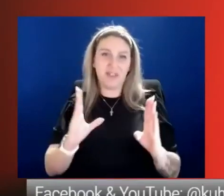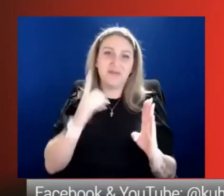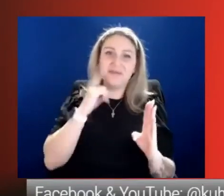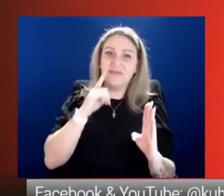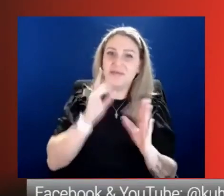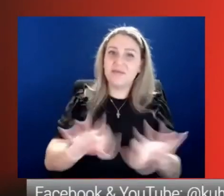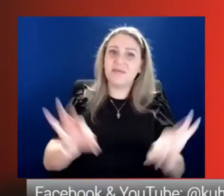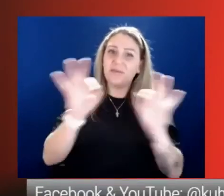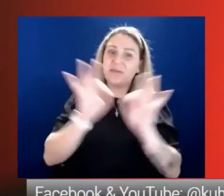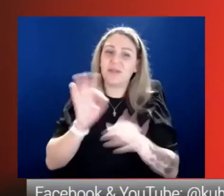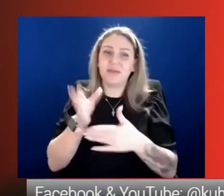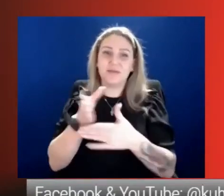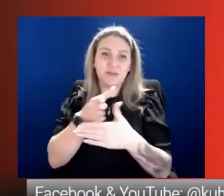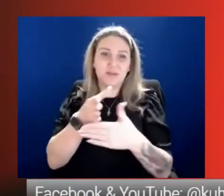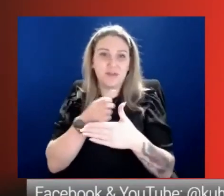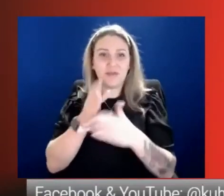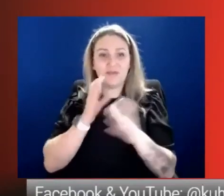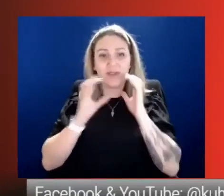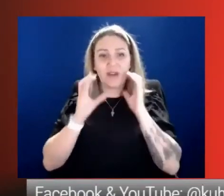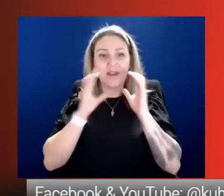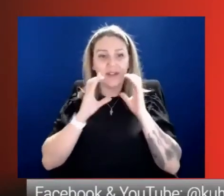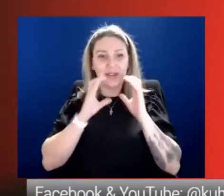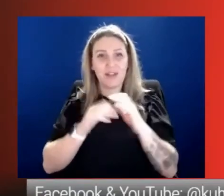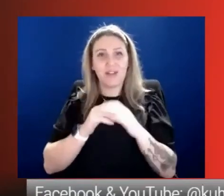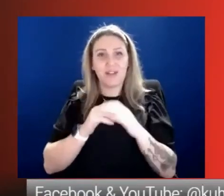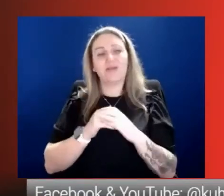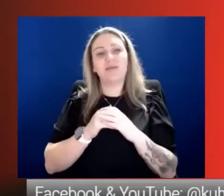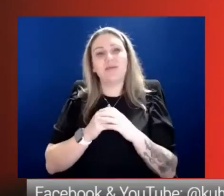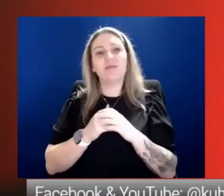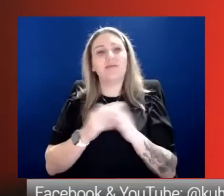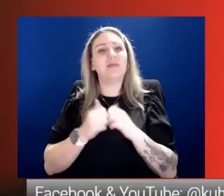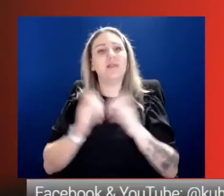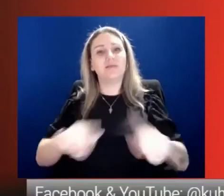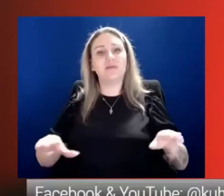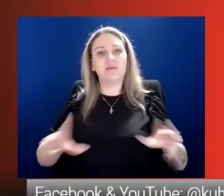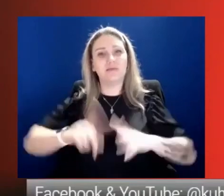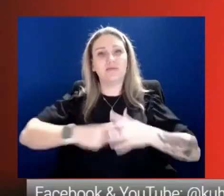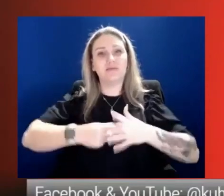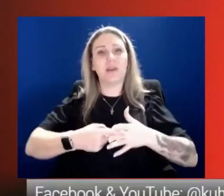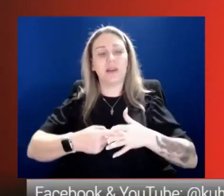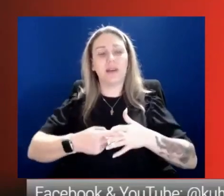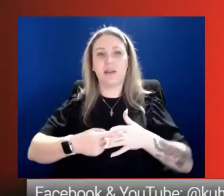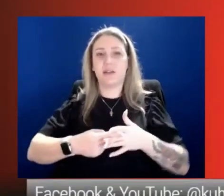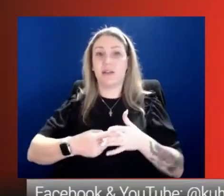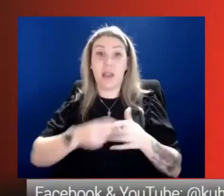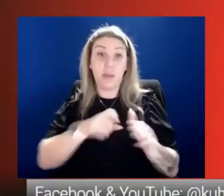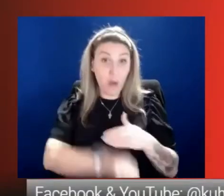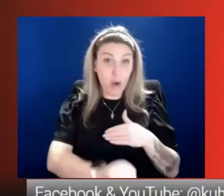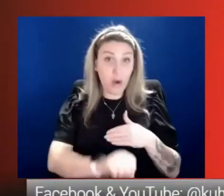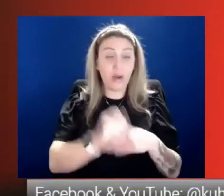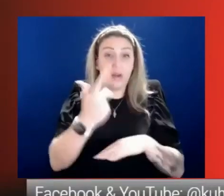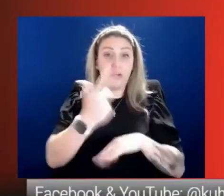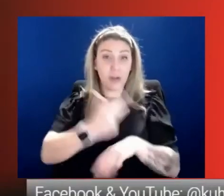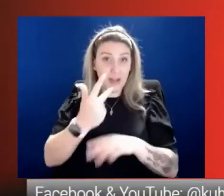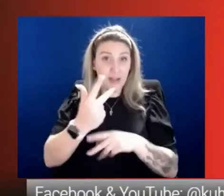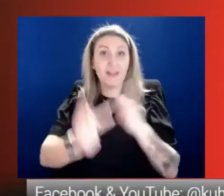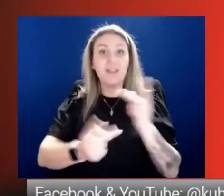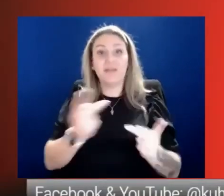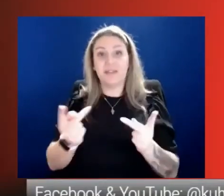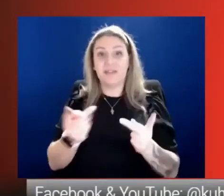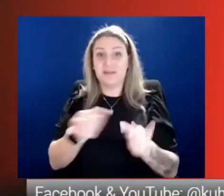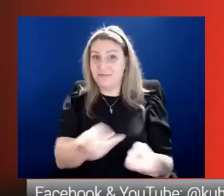sharing conversation with children beginning essentially at birth. At that 3-day visit, we're giving out books